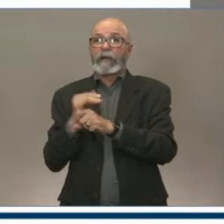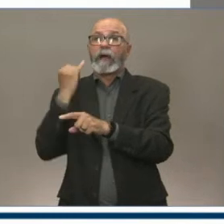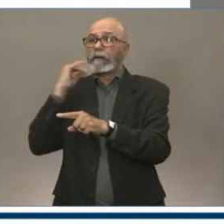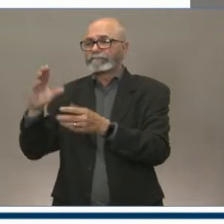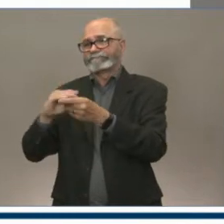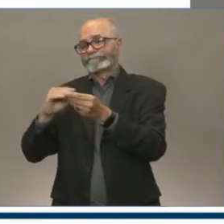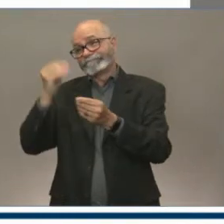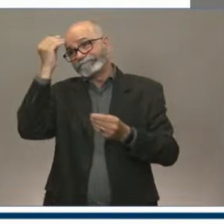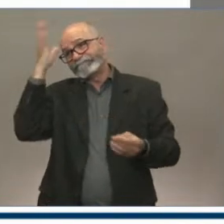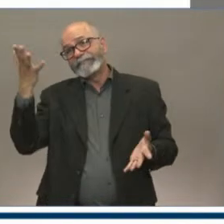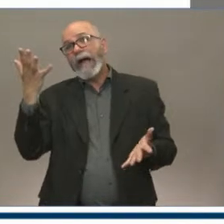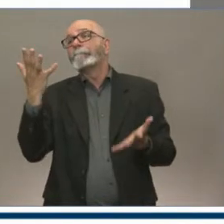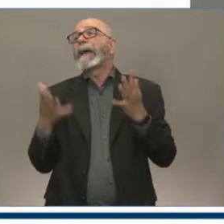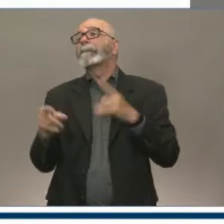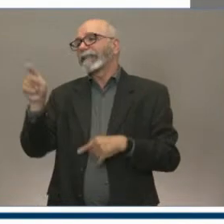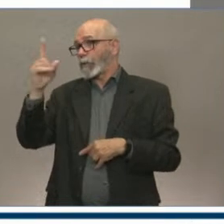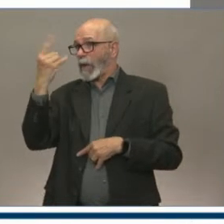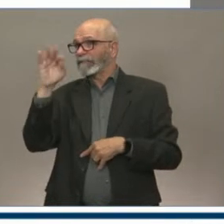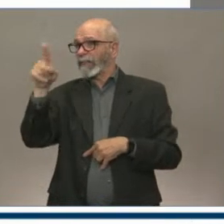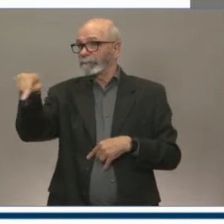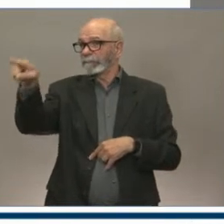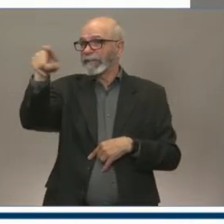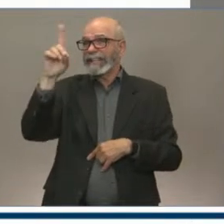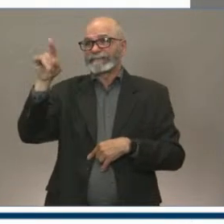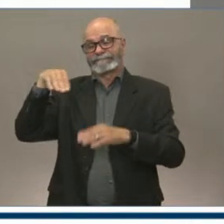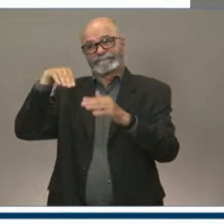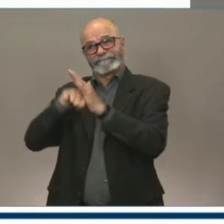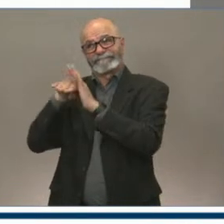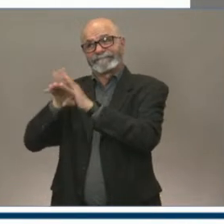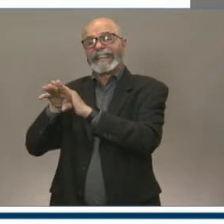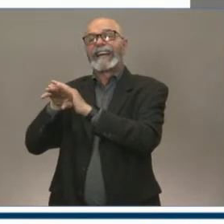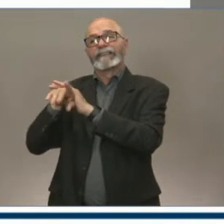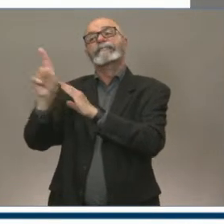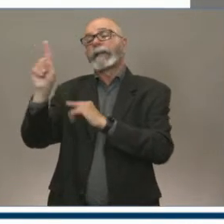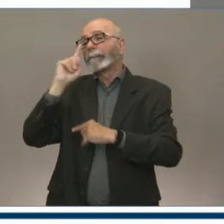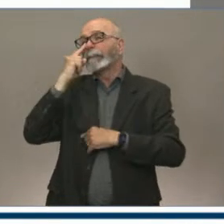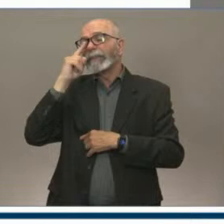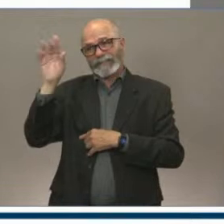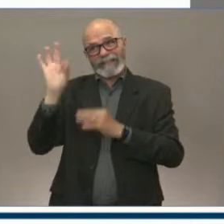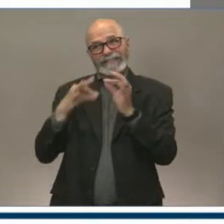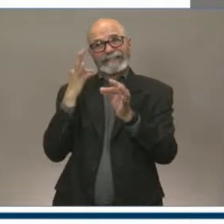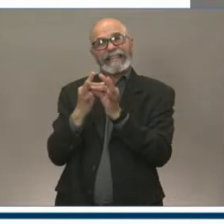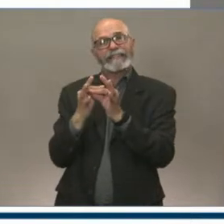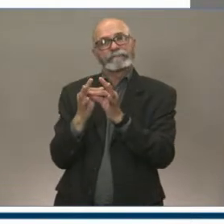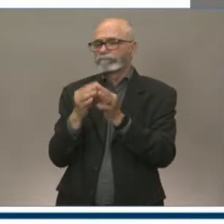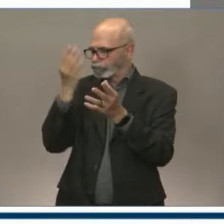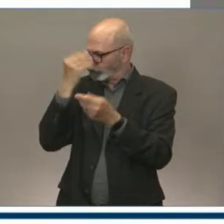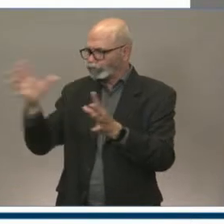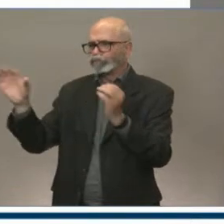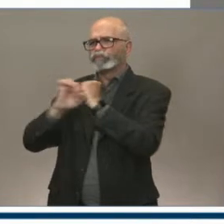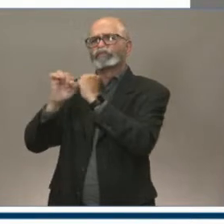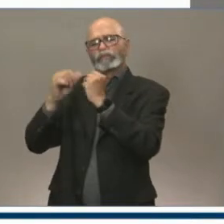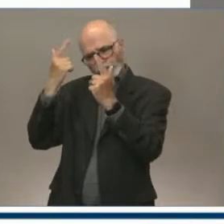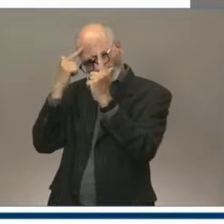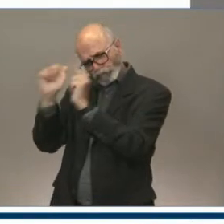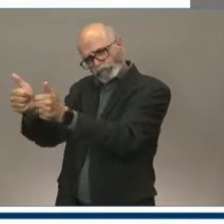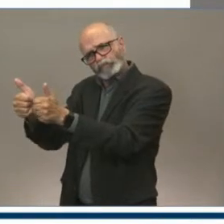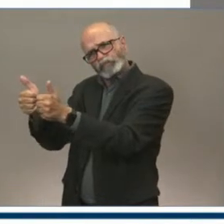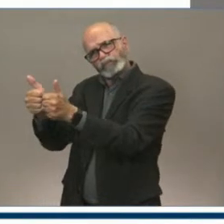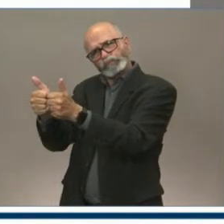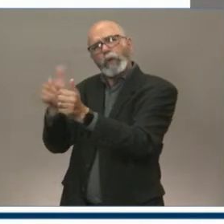like our message is everybody go get tested. If businesses can help support, get that message out, all the